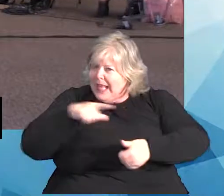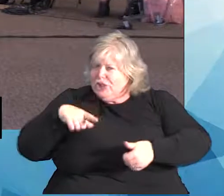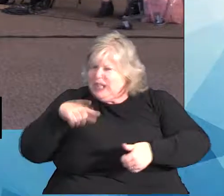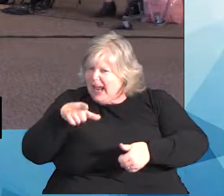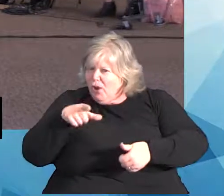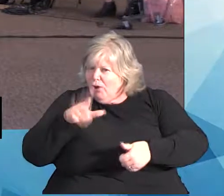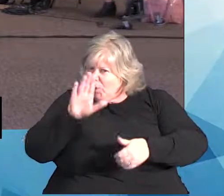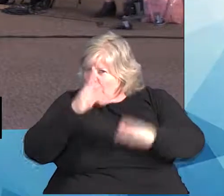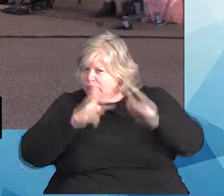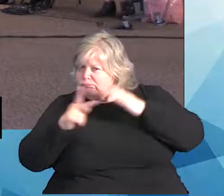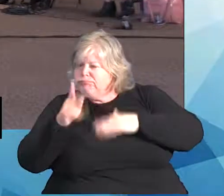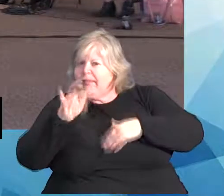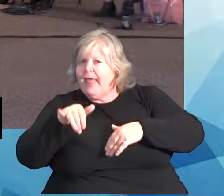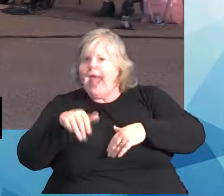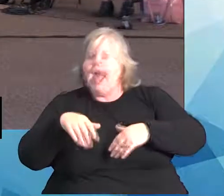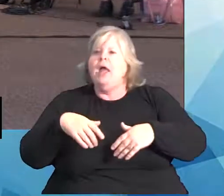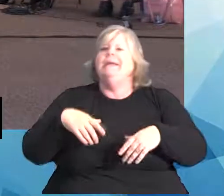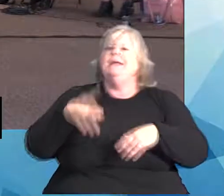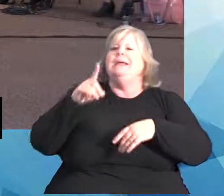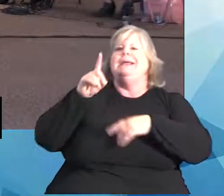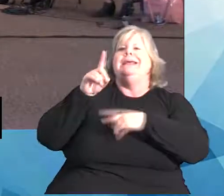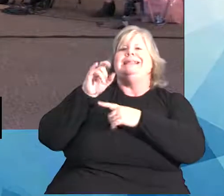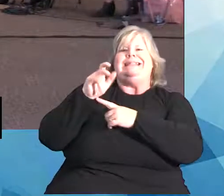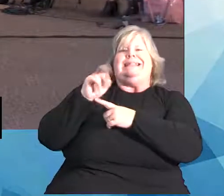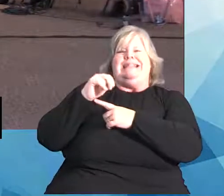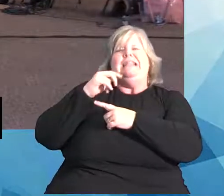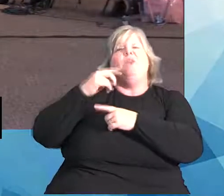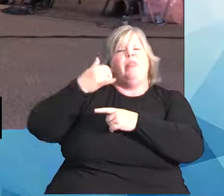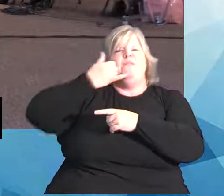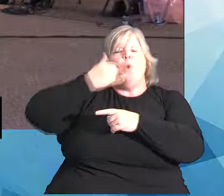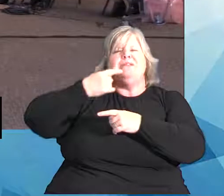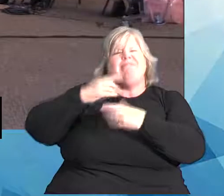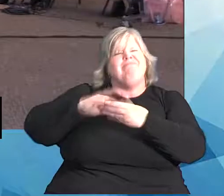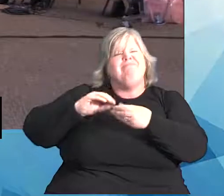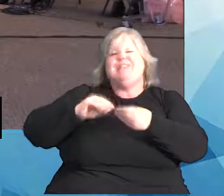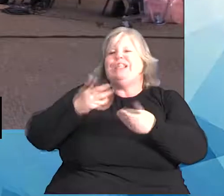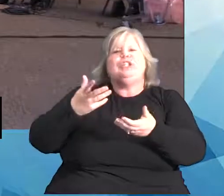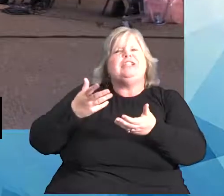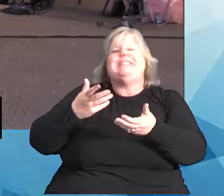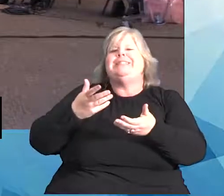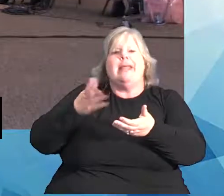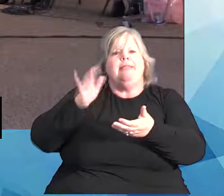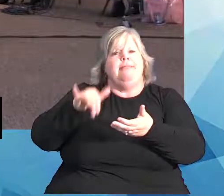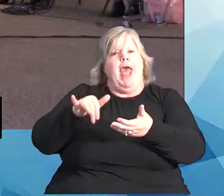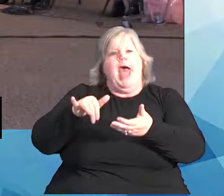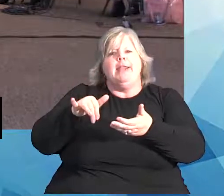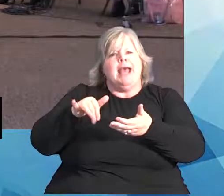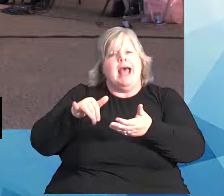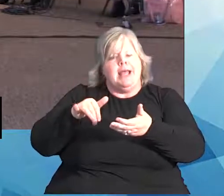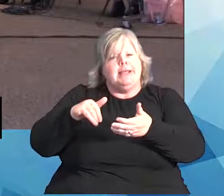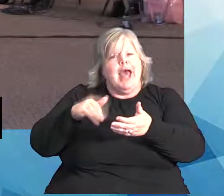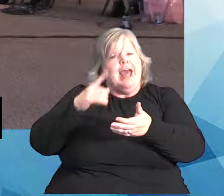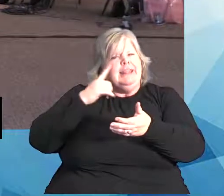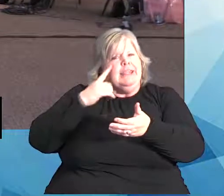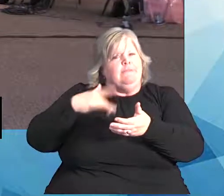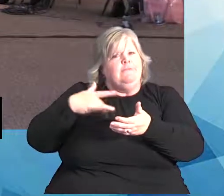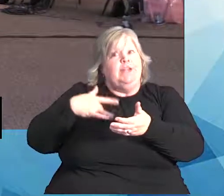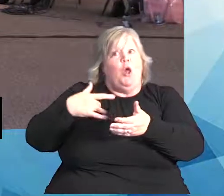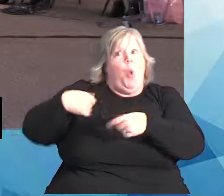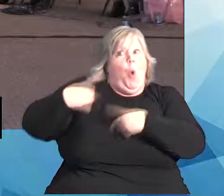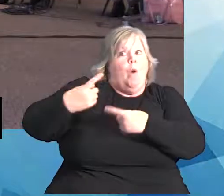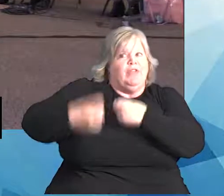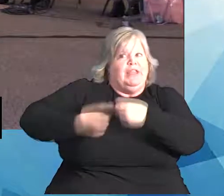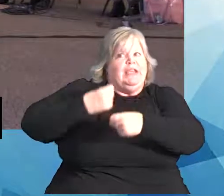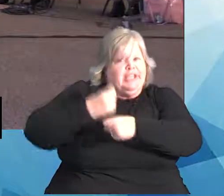I think it's just something that has just been over the years. I've just seen that issue kind of grow, and you know,